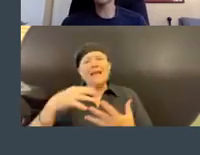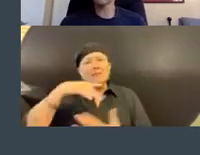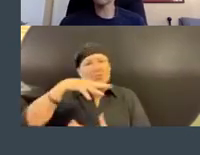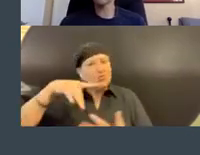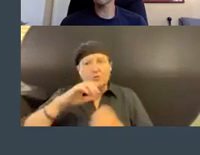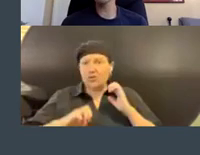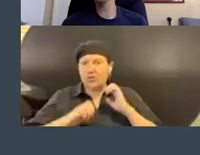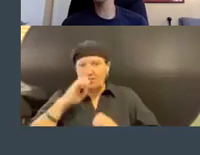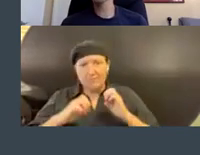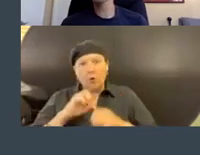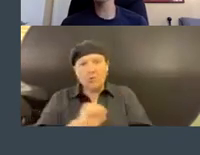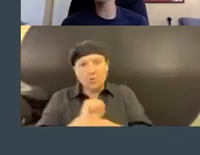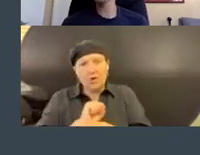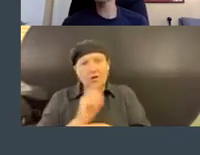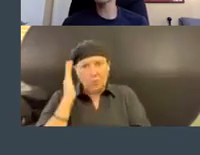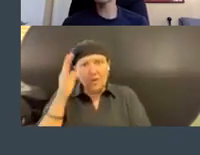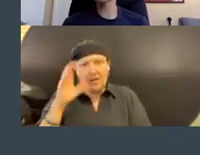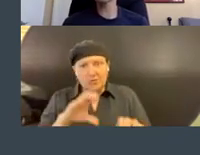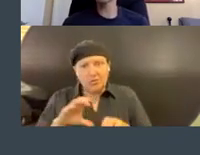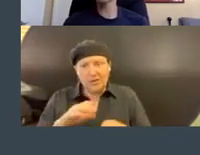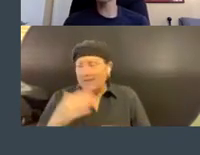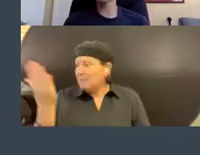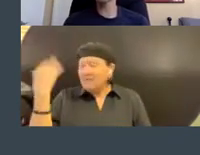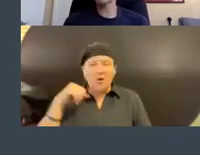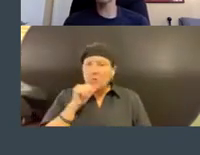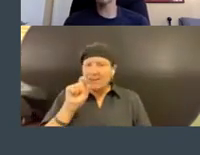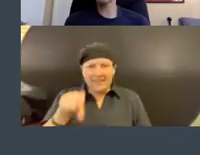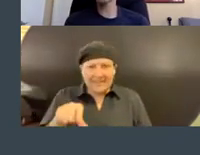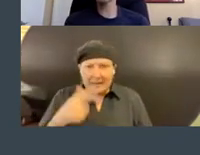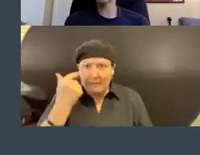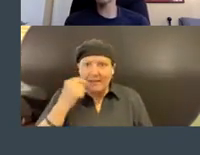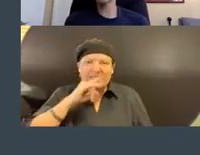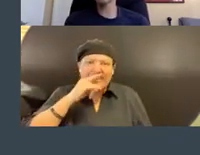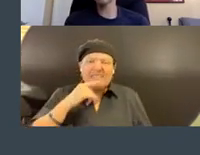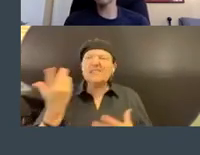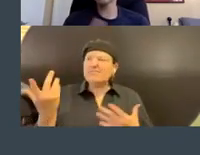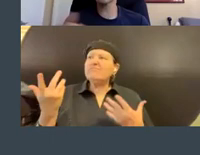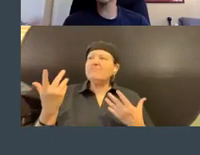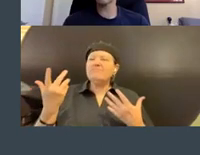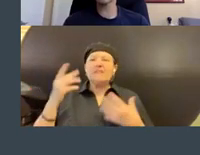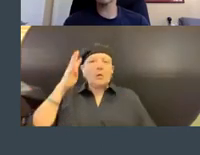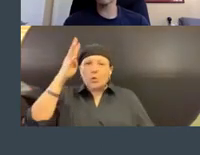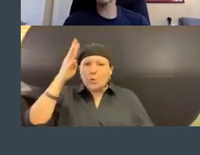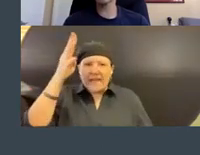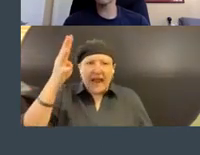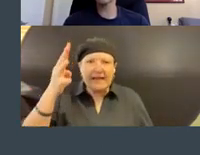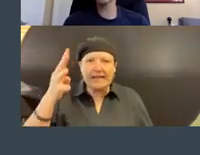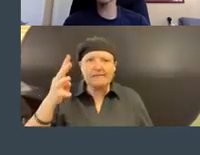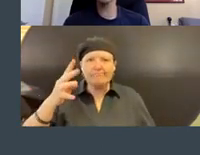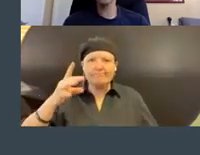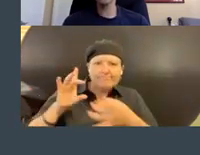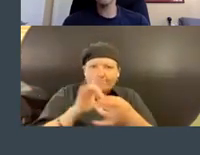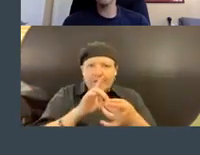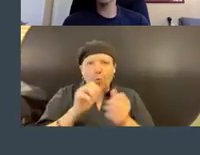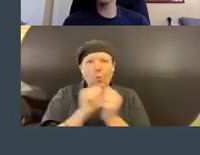we didn't have to worry about, well, we didn't do as much because we felt like the kids had already sort of created some type of rapport with the entire